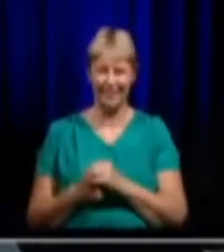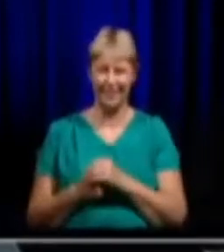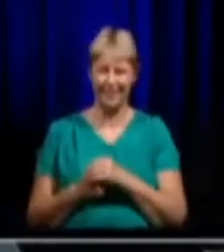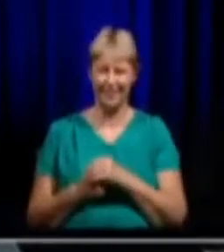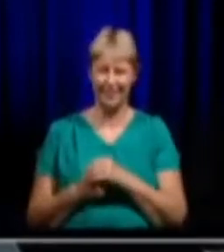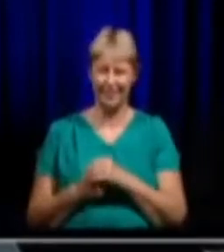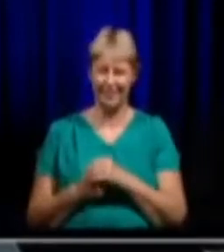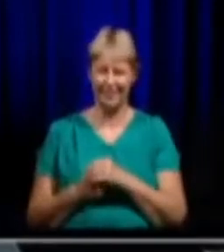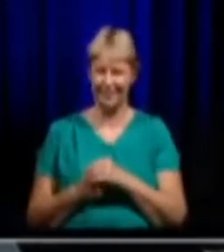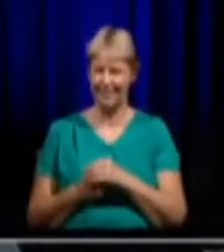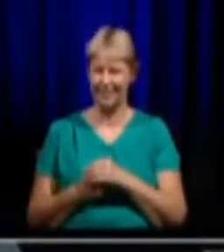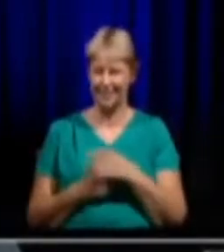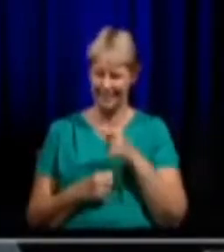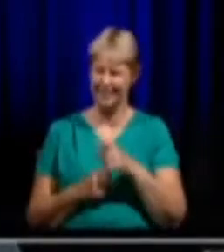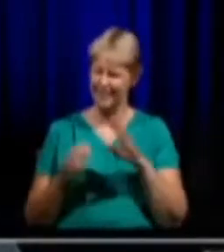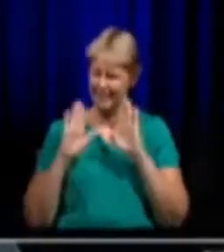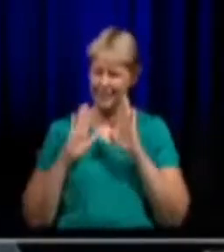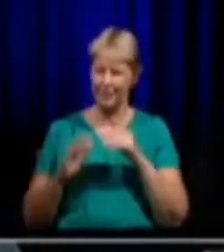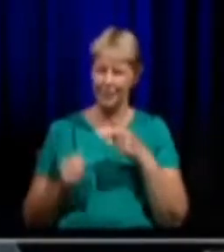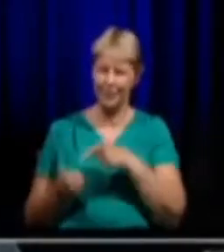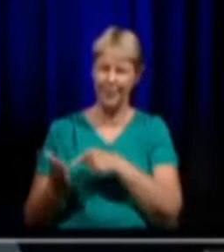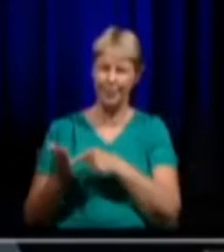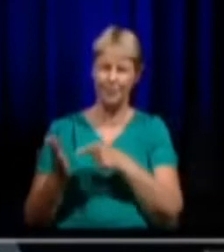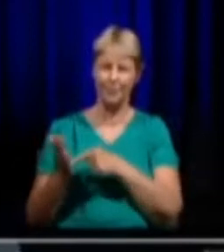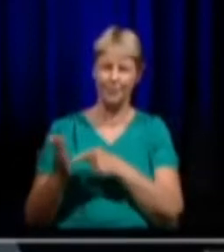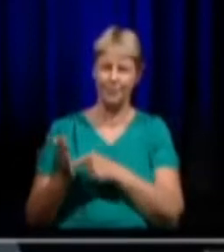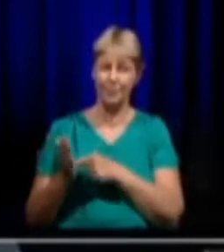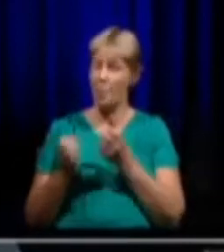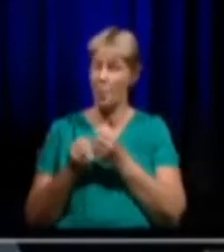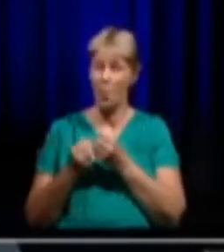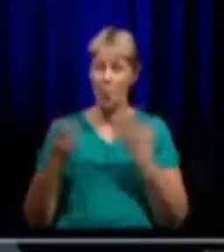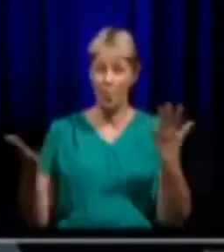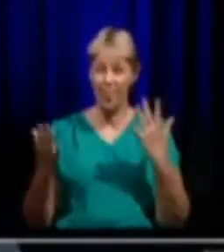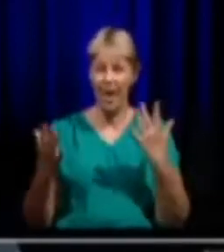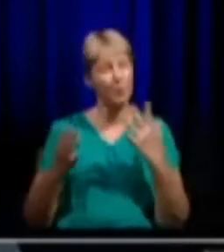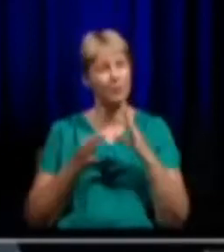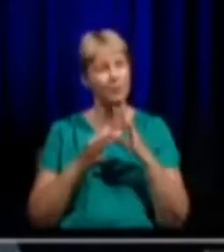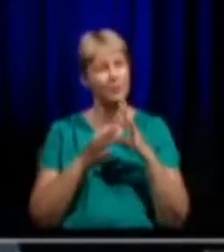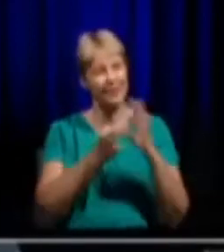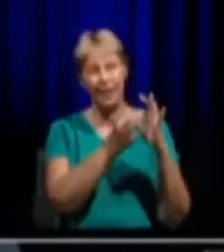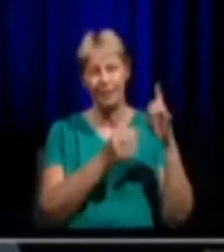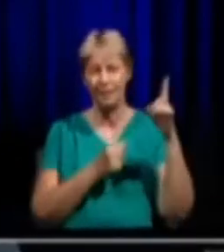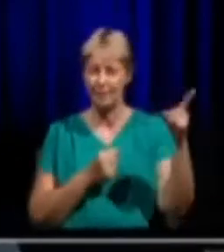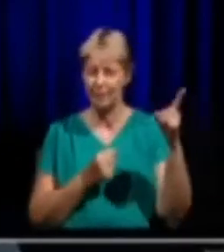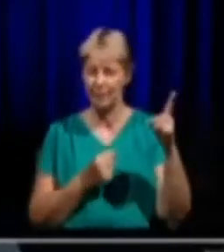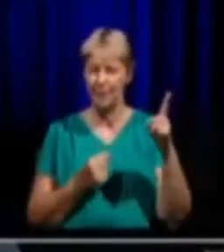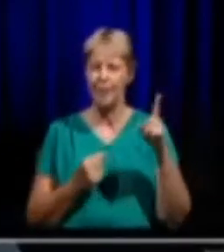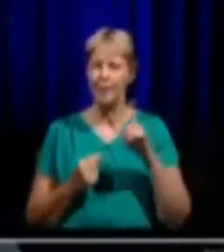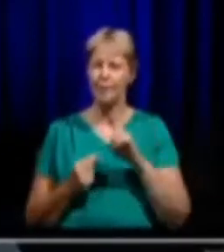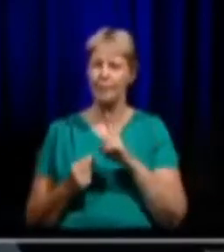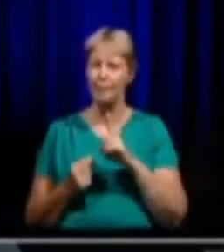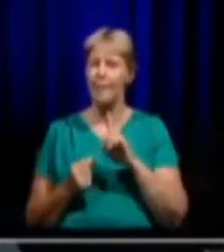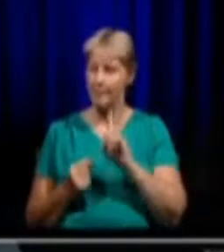it's an amazing device. Without a network, it can do so much. It's good. It can do so much. But with a